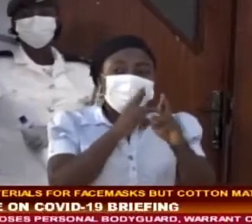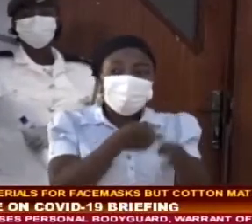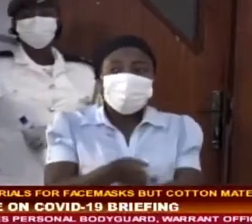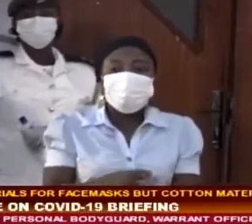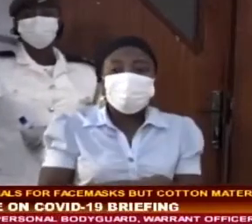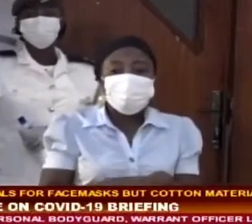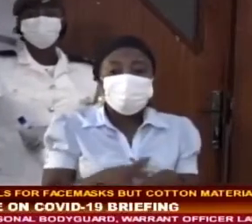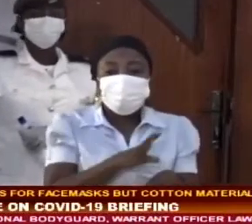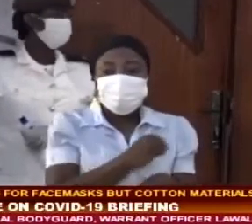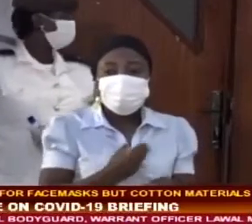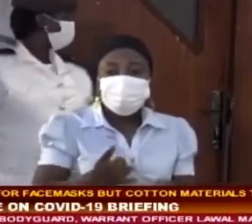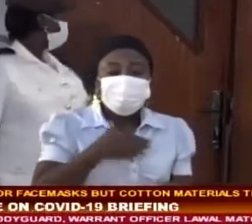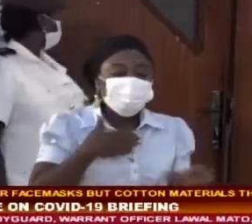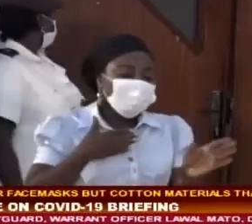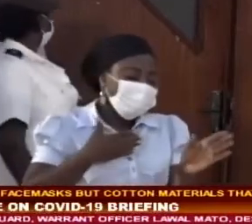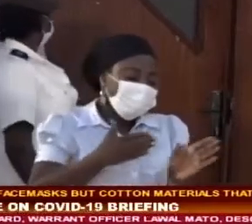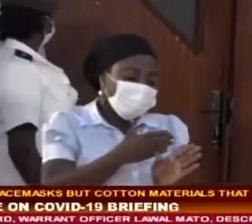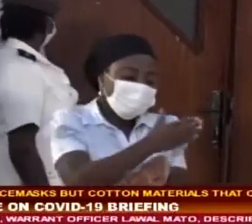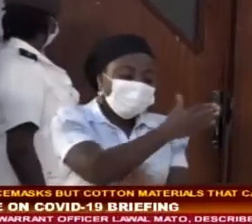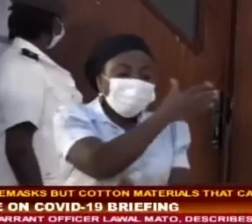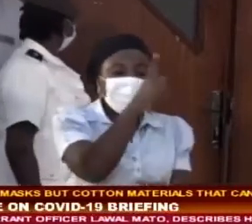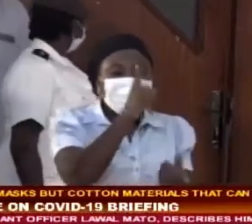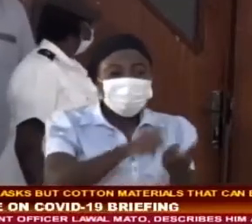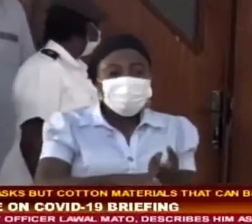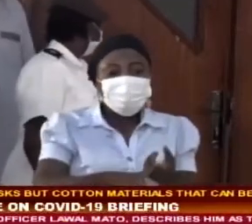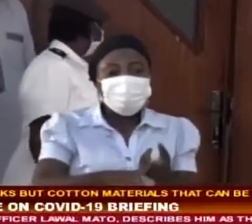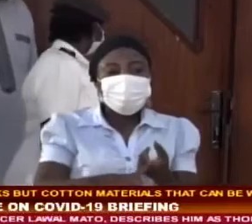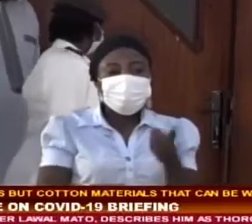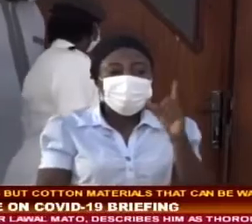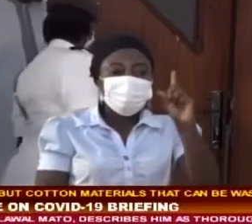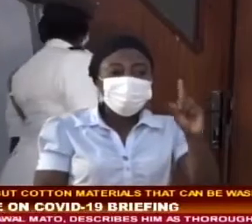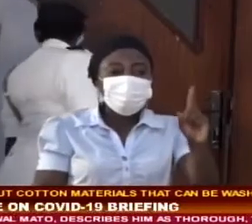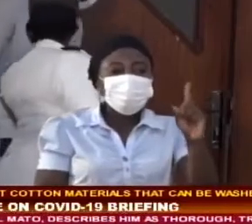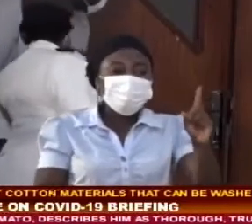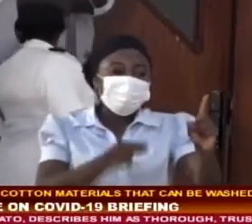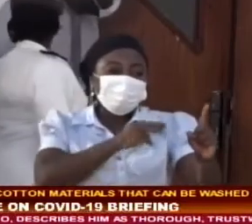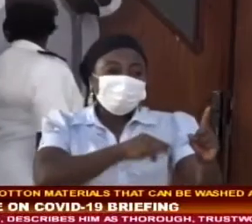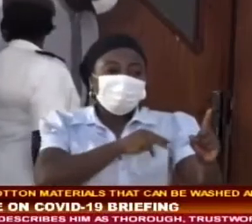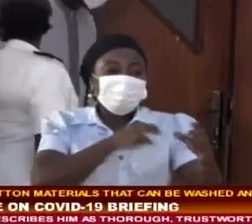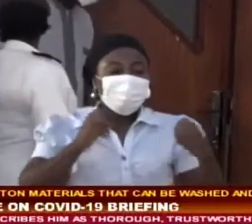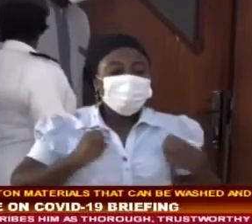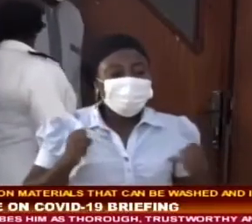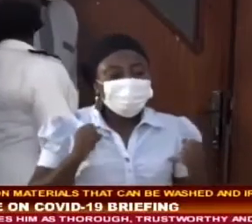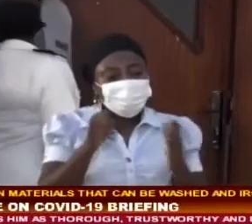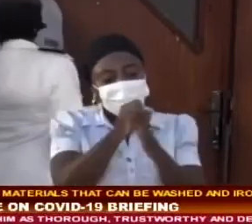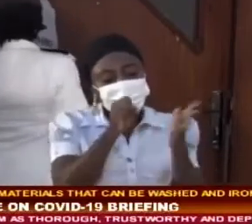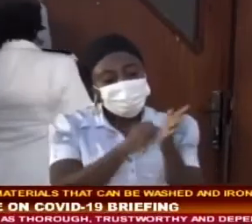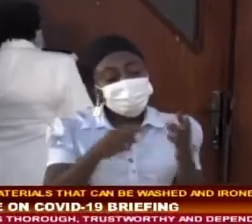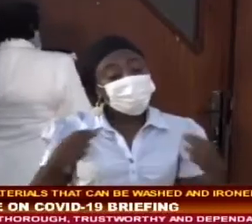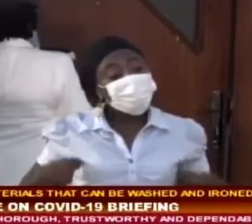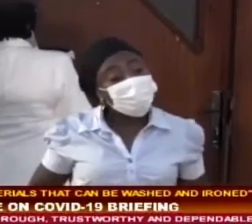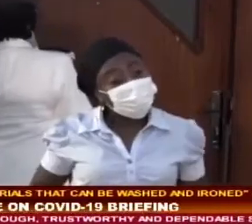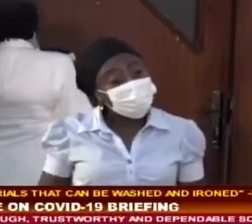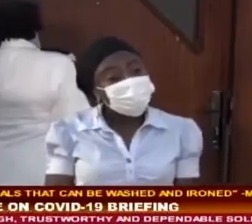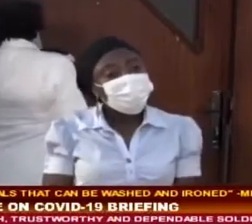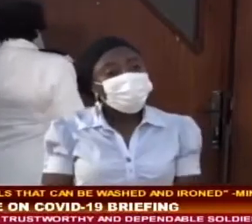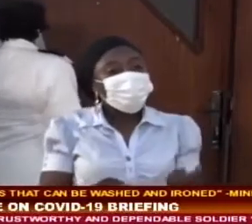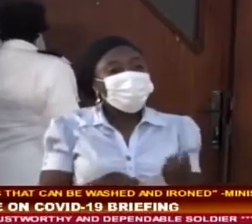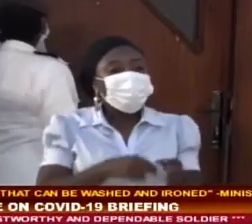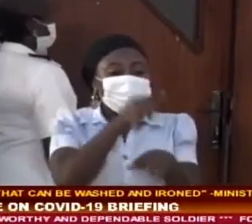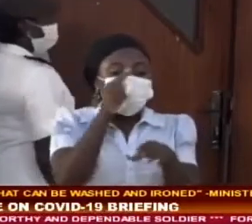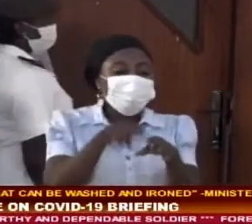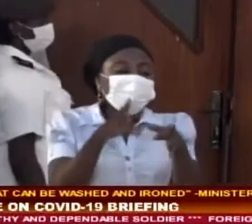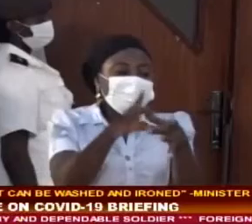answers. They have been directed at the following: the Honorable Minister of State for Health, the